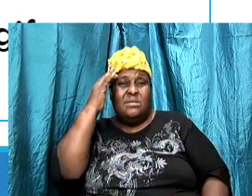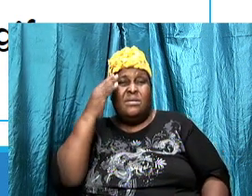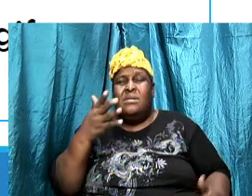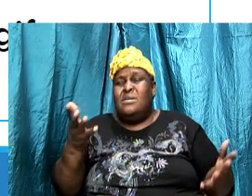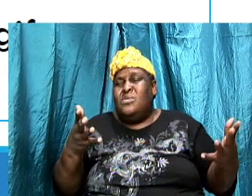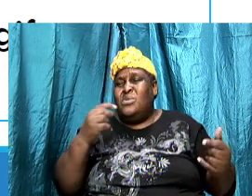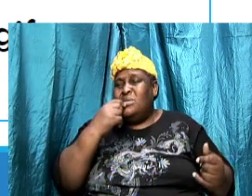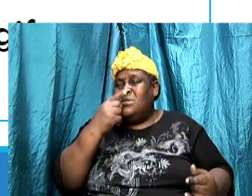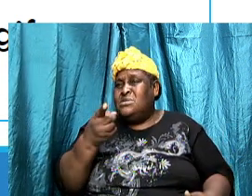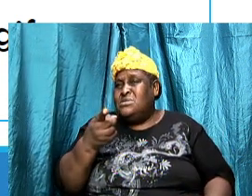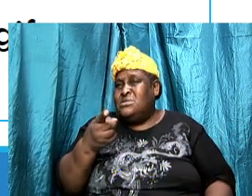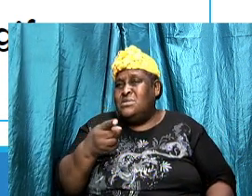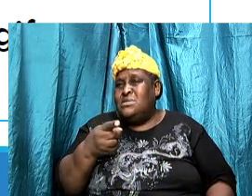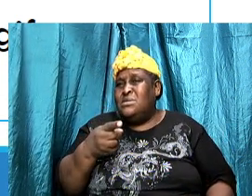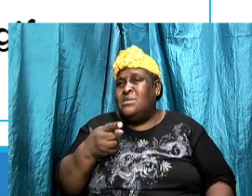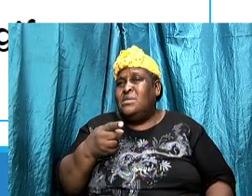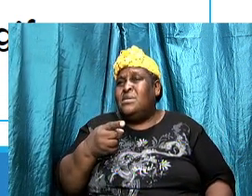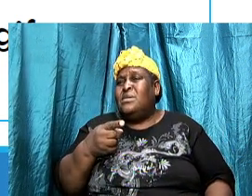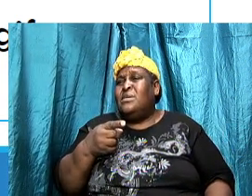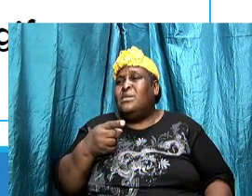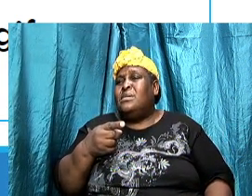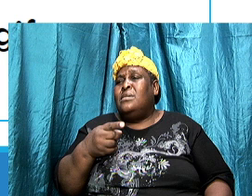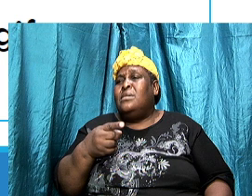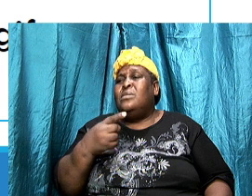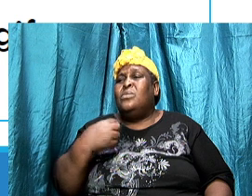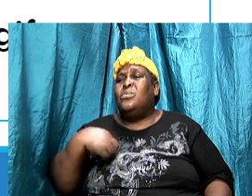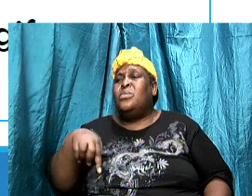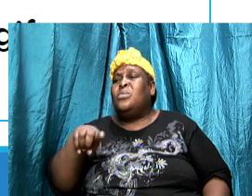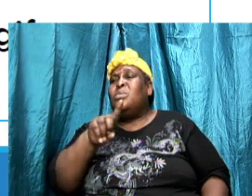is said, and you know,